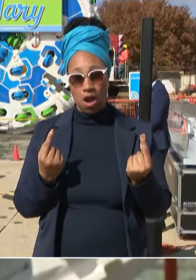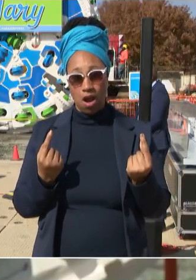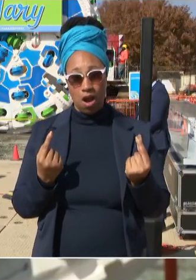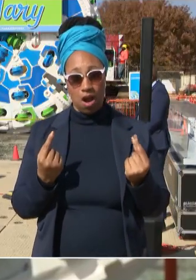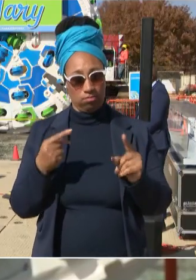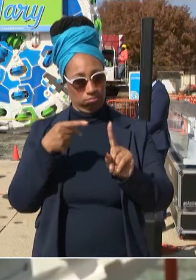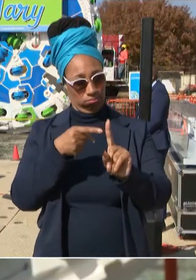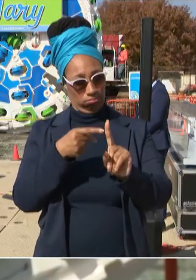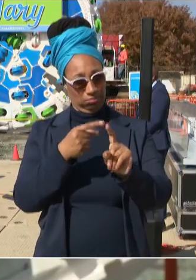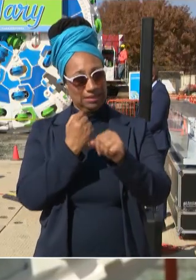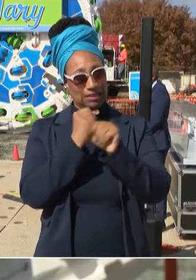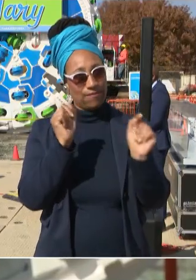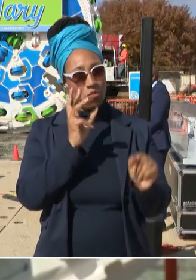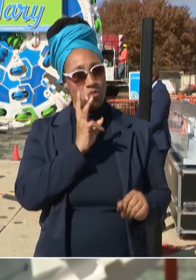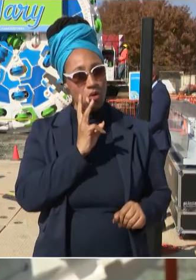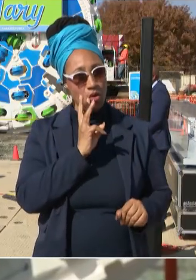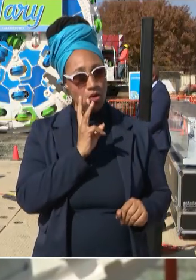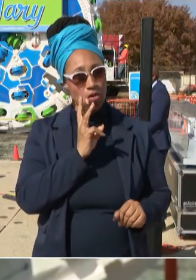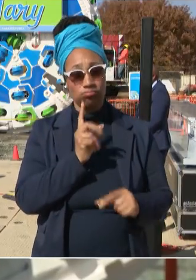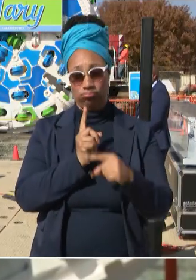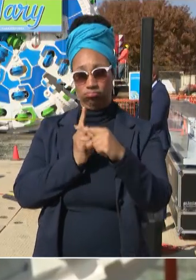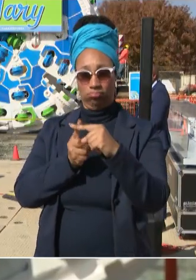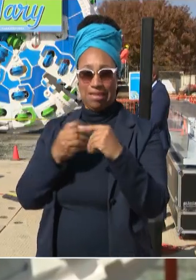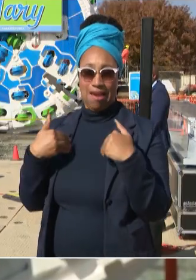that's something all Washingtonians can celebrate.